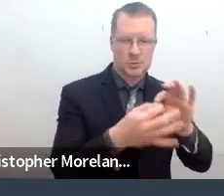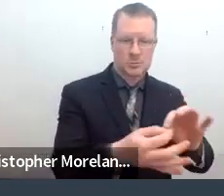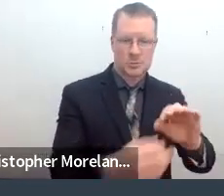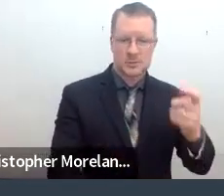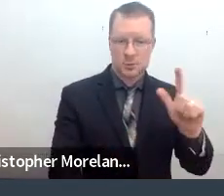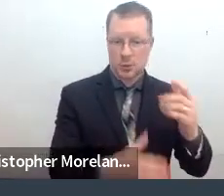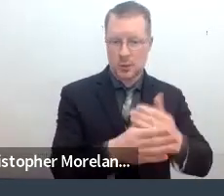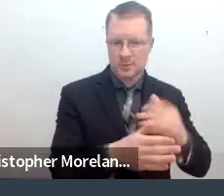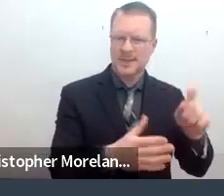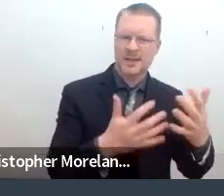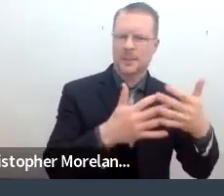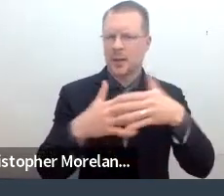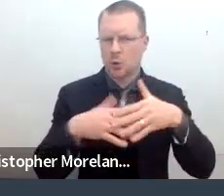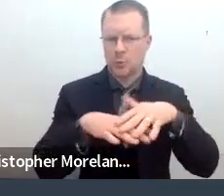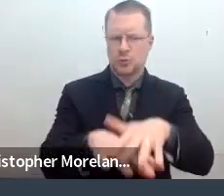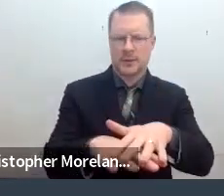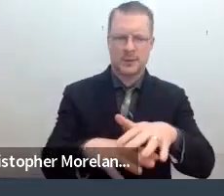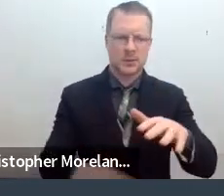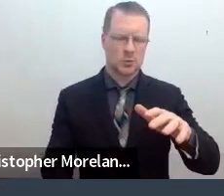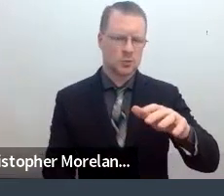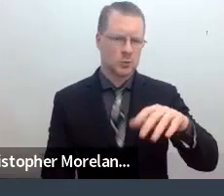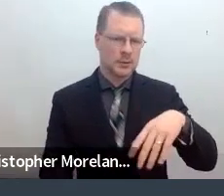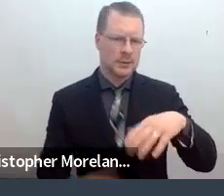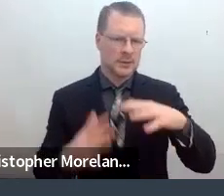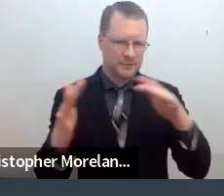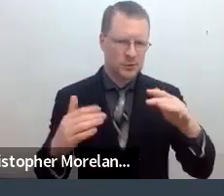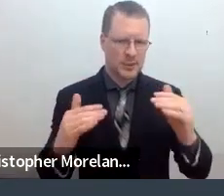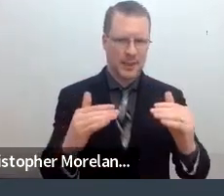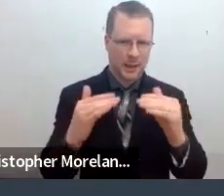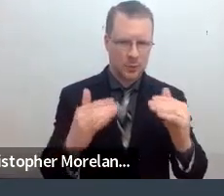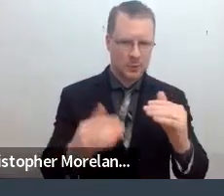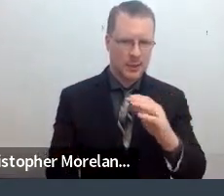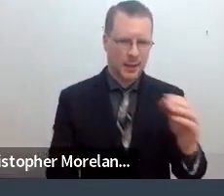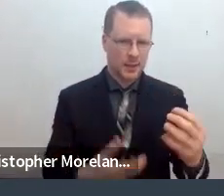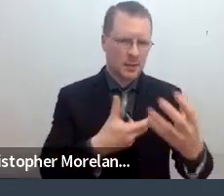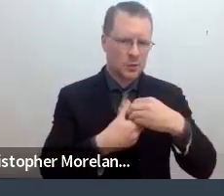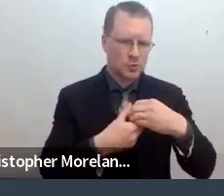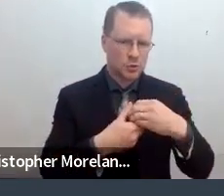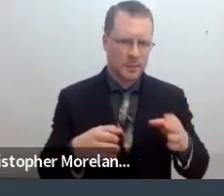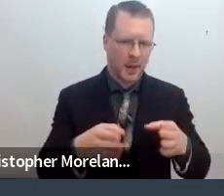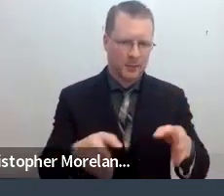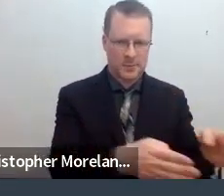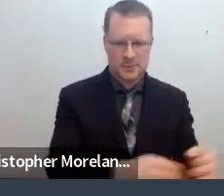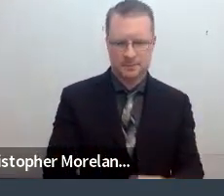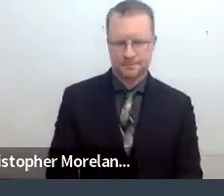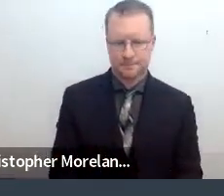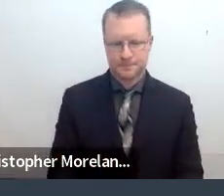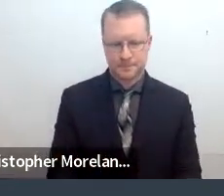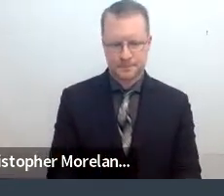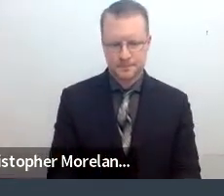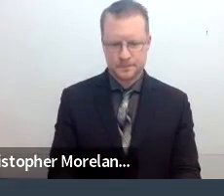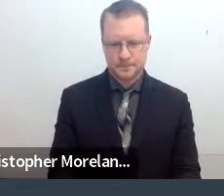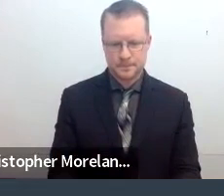And the concept of strategies in terms of sexual harassment needs to be woven into the diversity and equity and